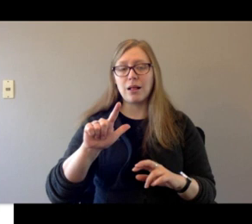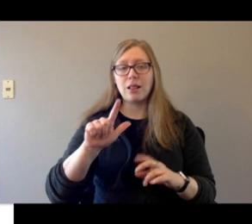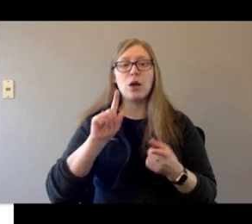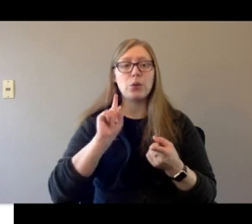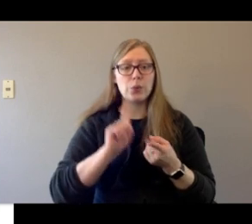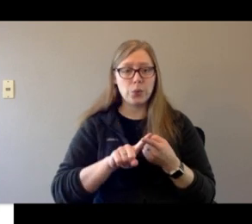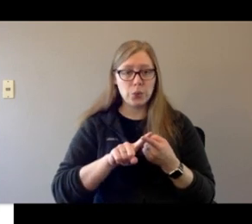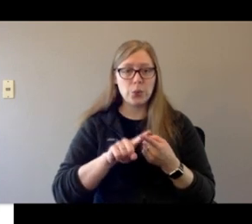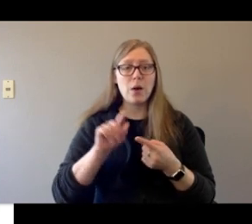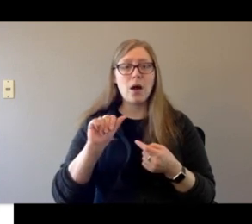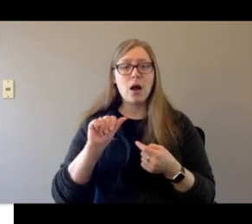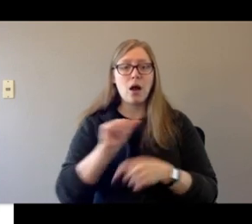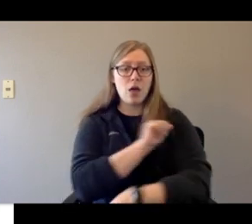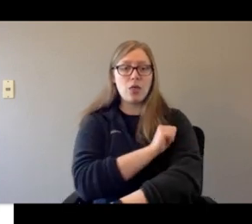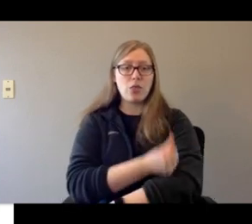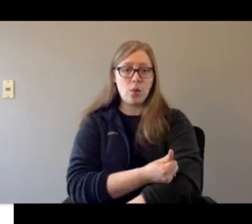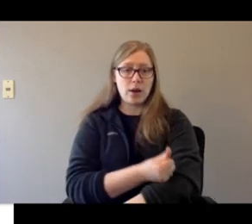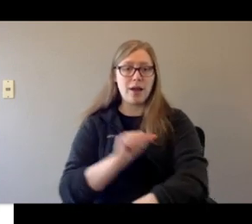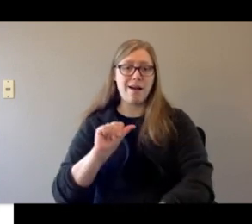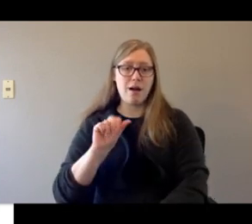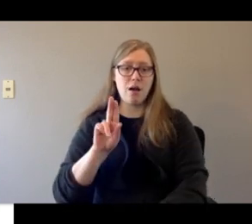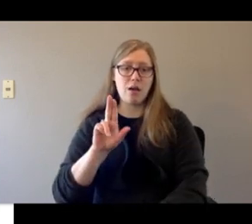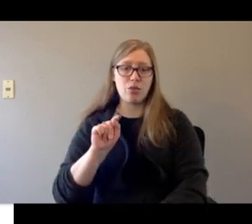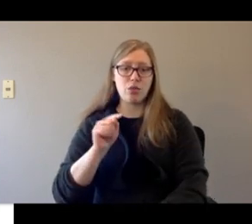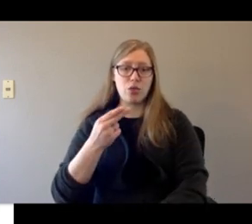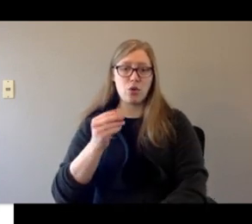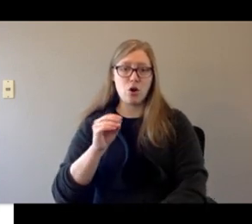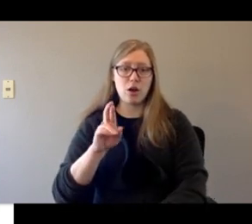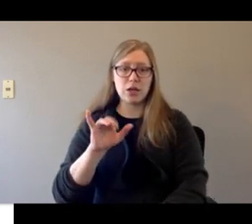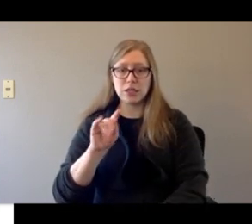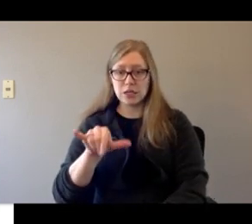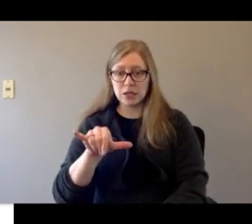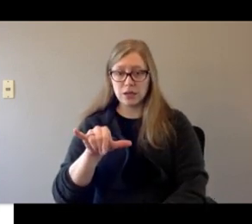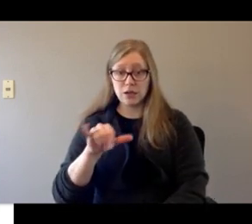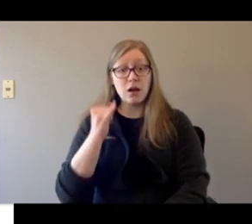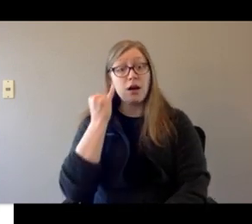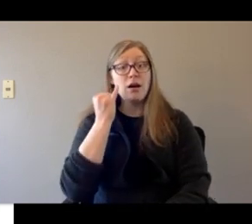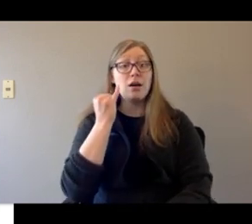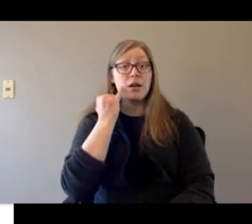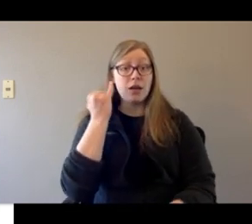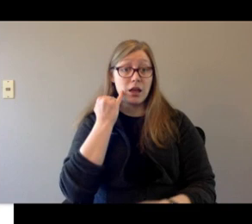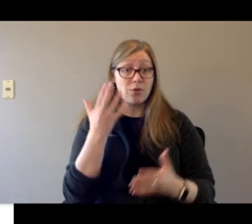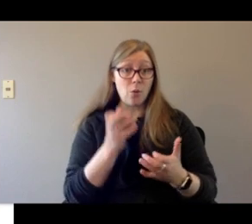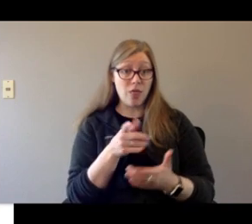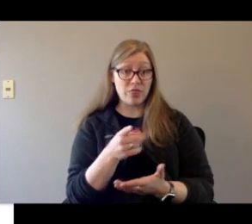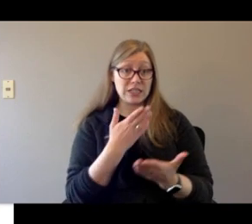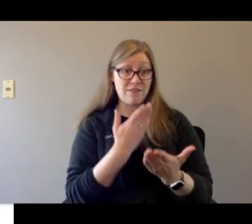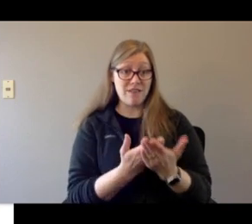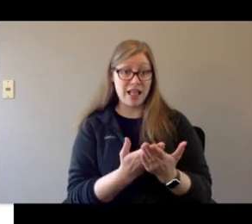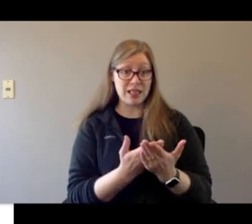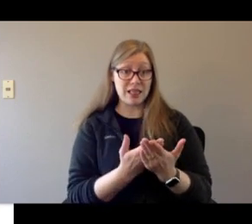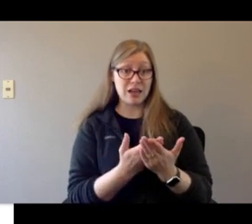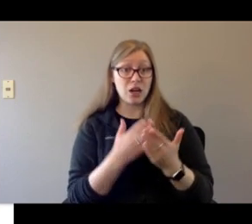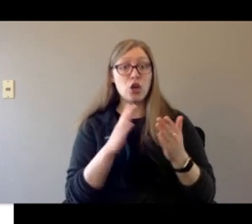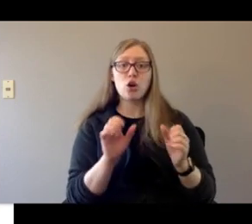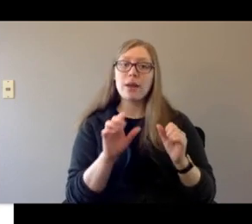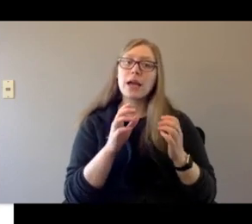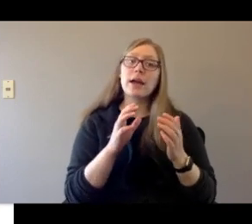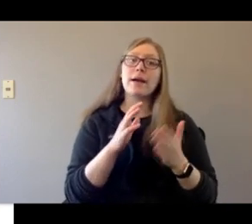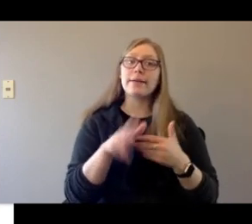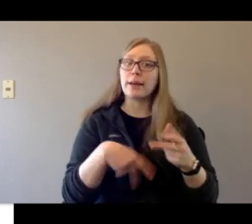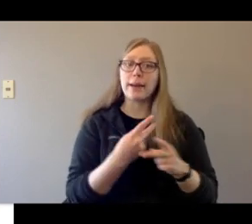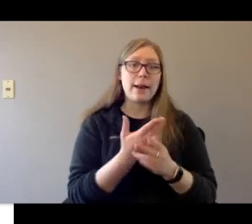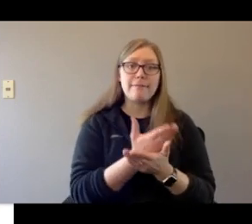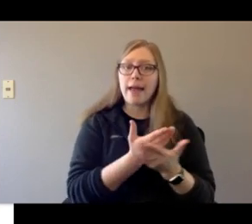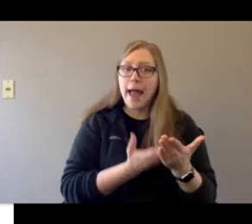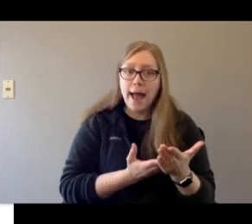Now, in order for this to be valid reasoning, it would be some type of fact of how many users have lost weight. But